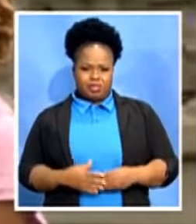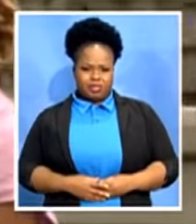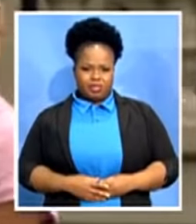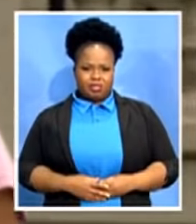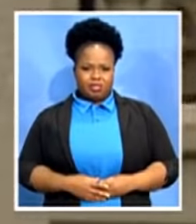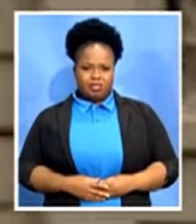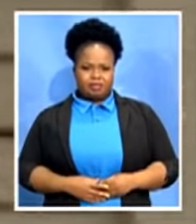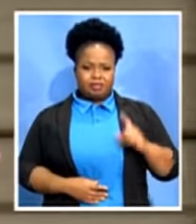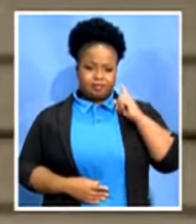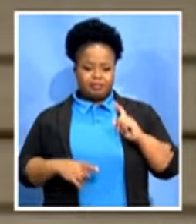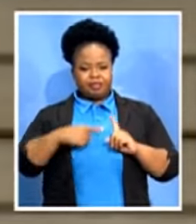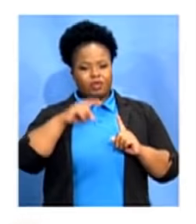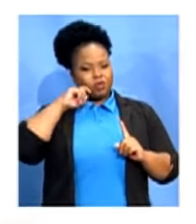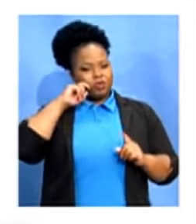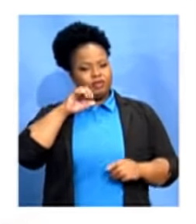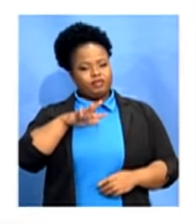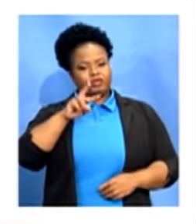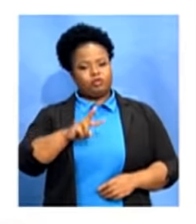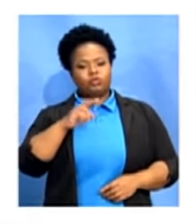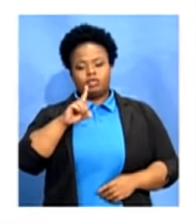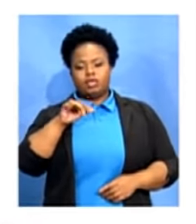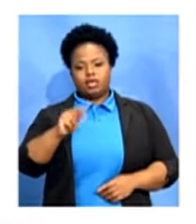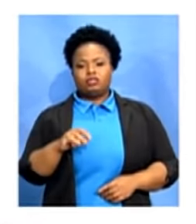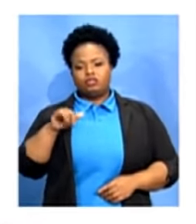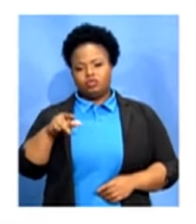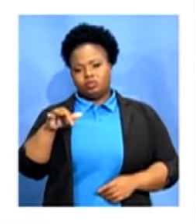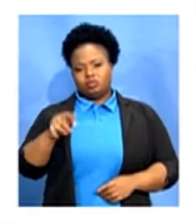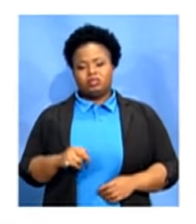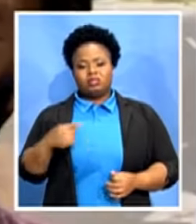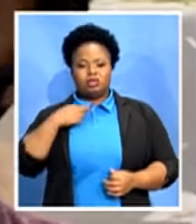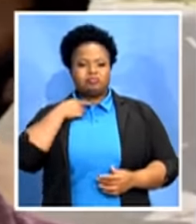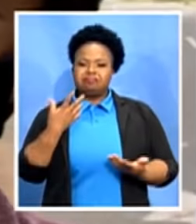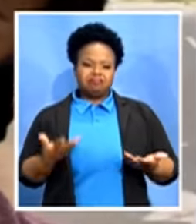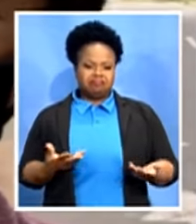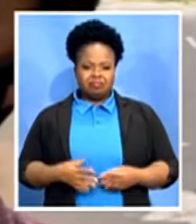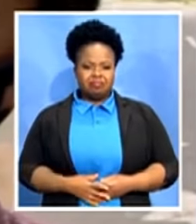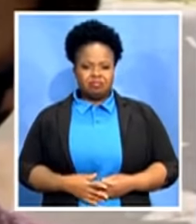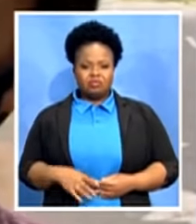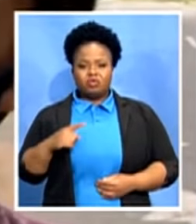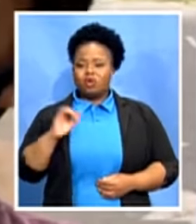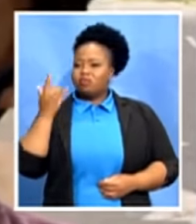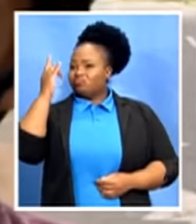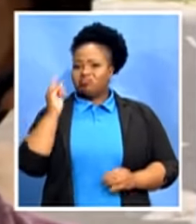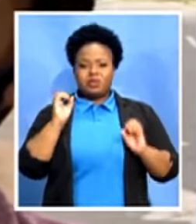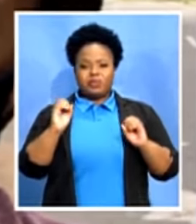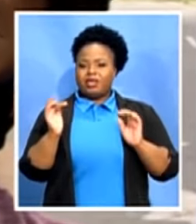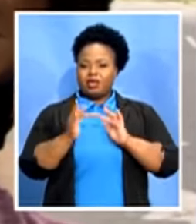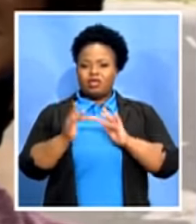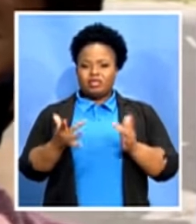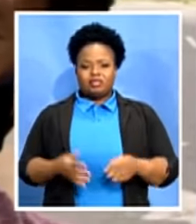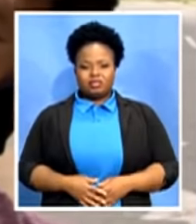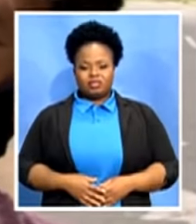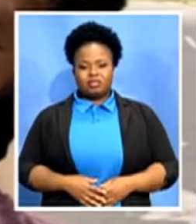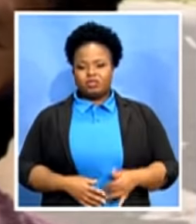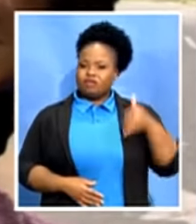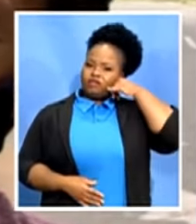Johnson, it's a losing battle. There's no signal here. You cut your phone calls and the network, when